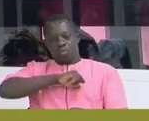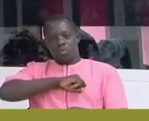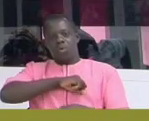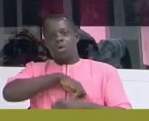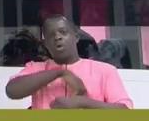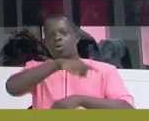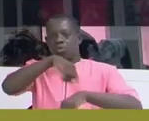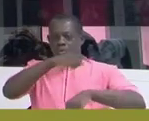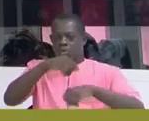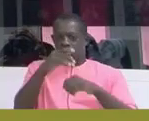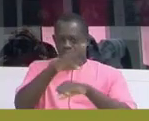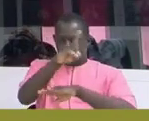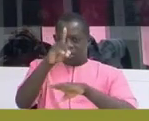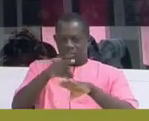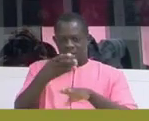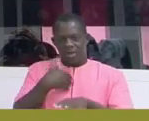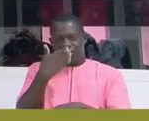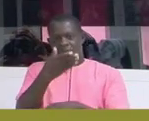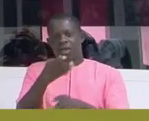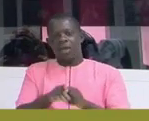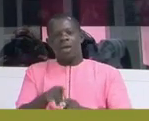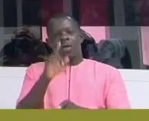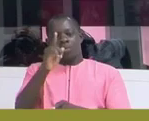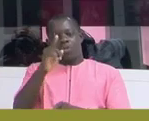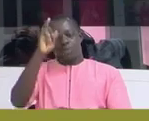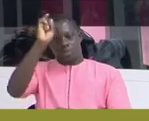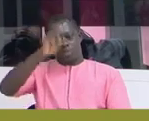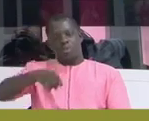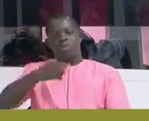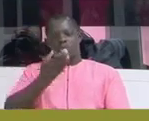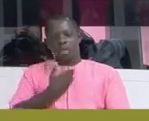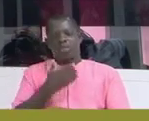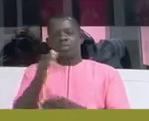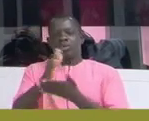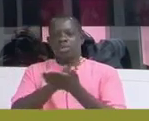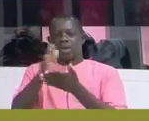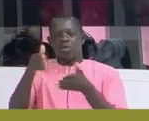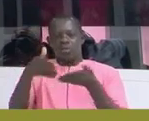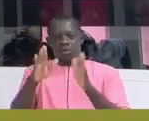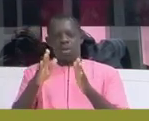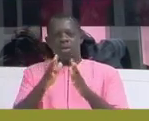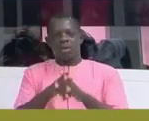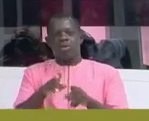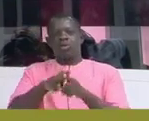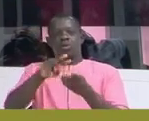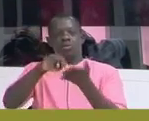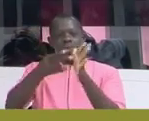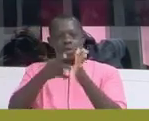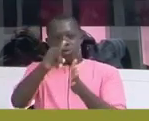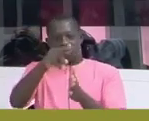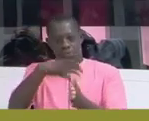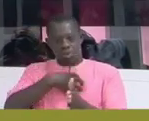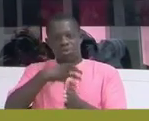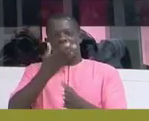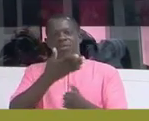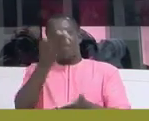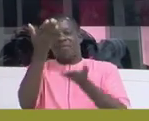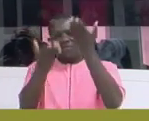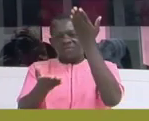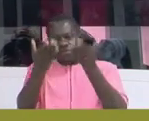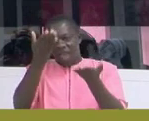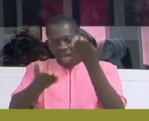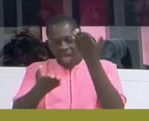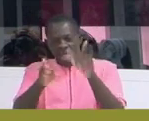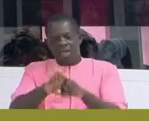Although we used to have our own cookies there, but we should have our own. So you wanted a fair distribution of stolen property or